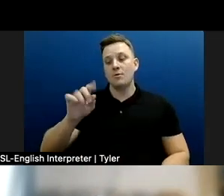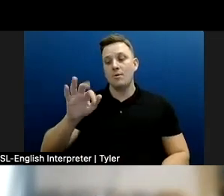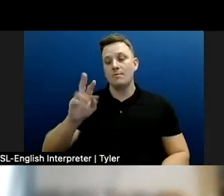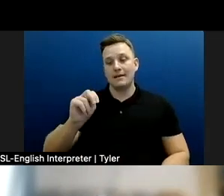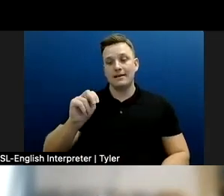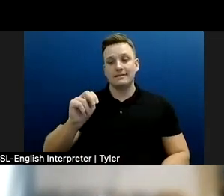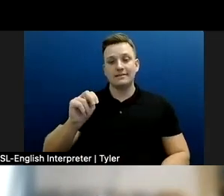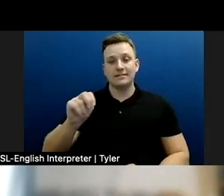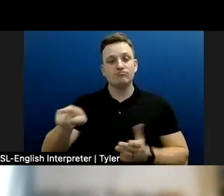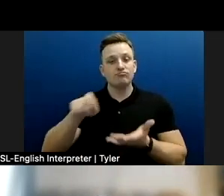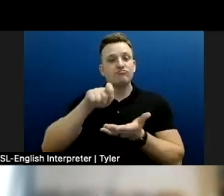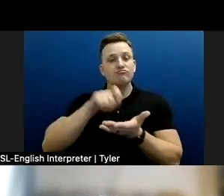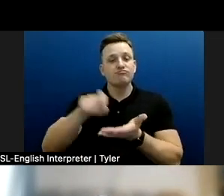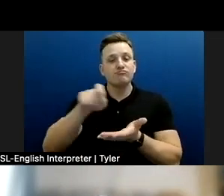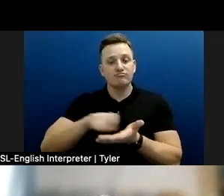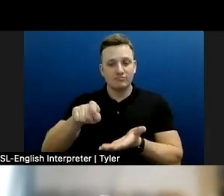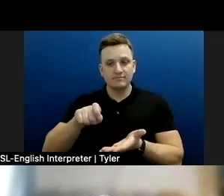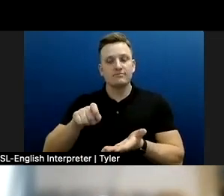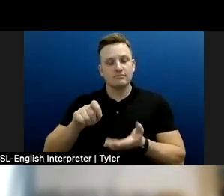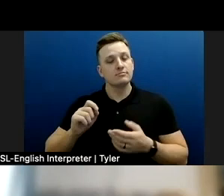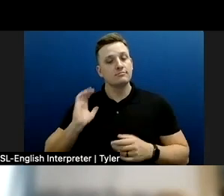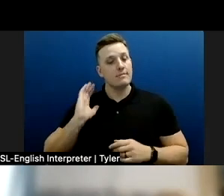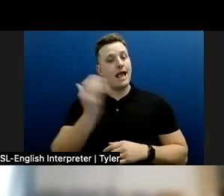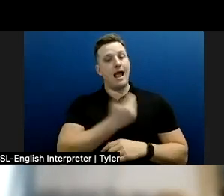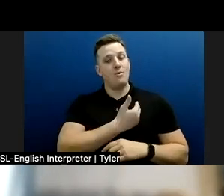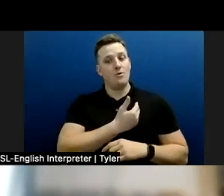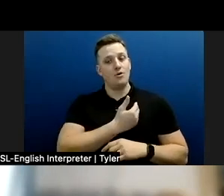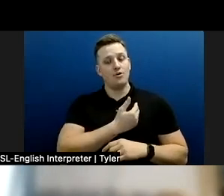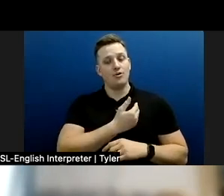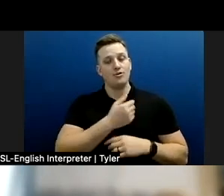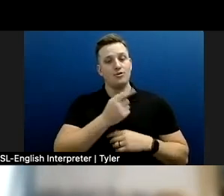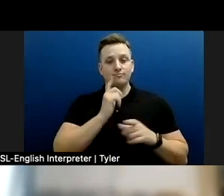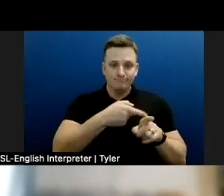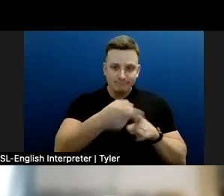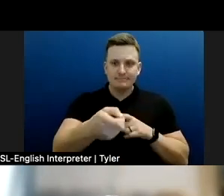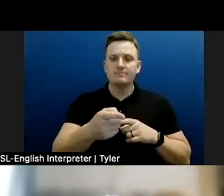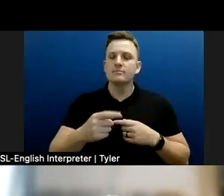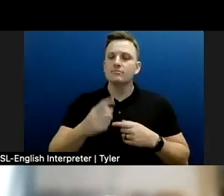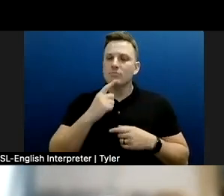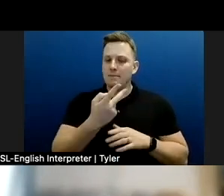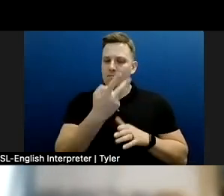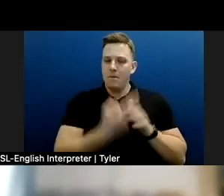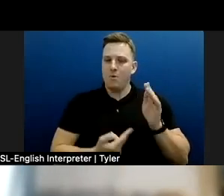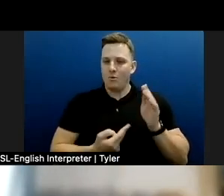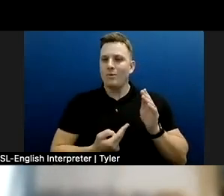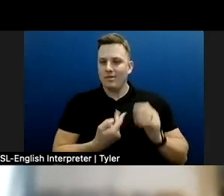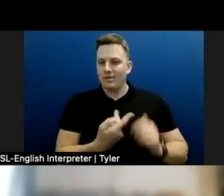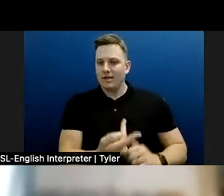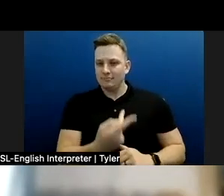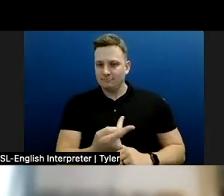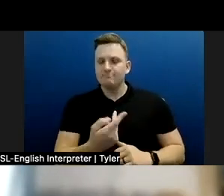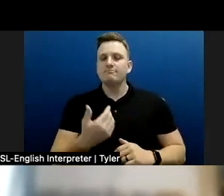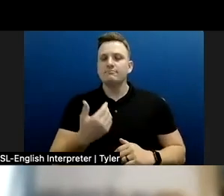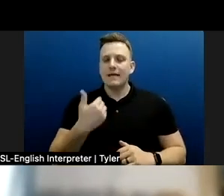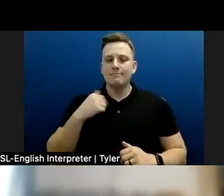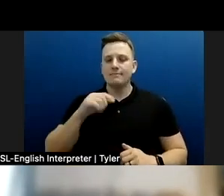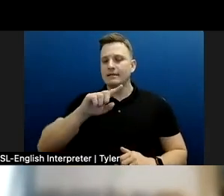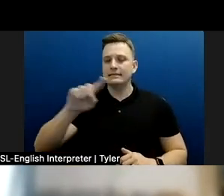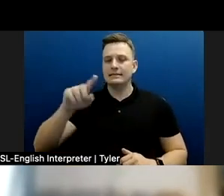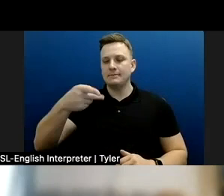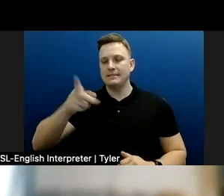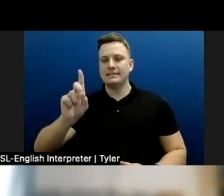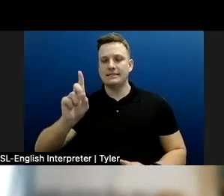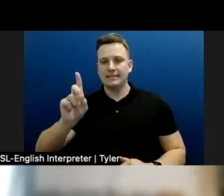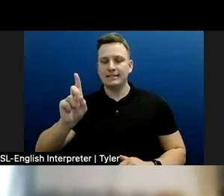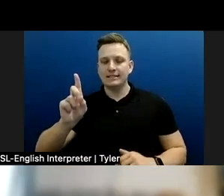writes about, in our field, we should think of a double-sided zone of proximal development where, of course,